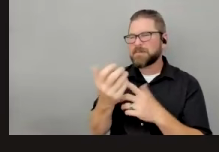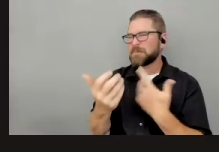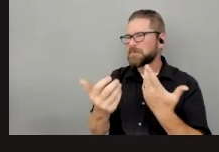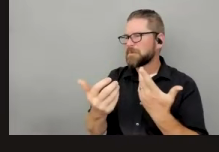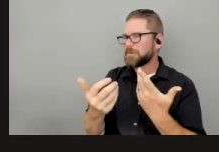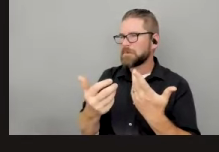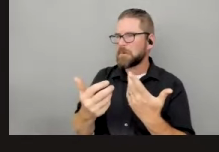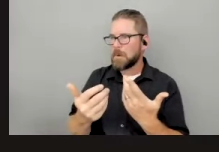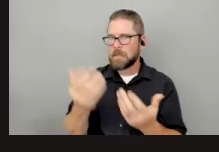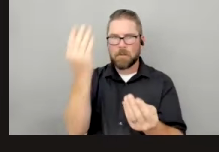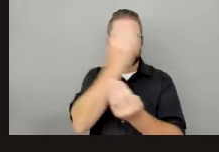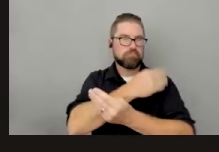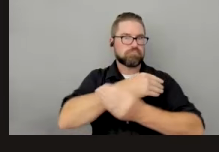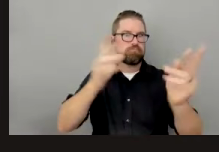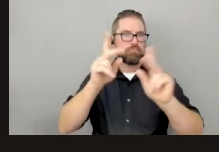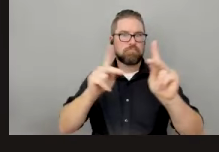kind of a situation.